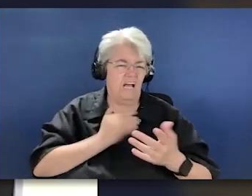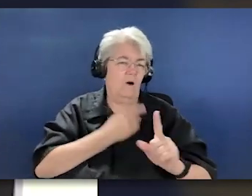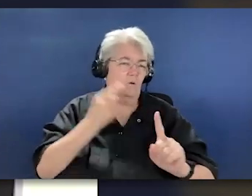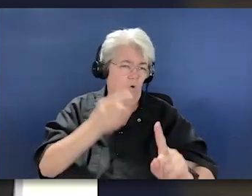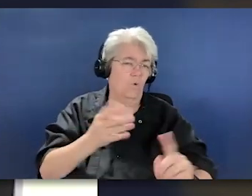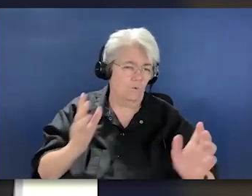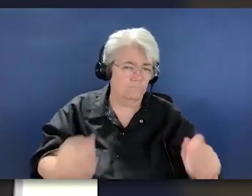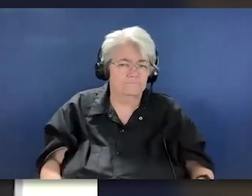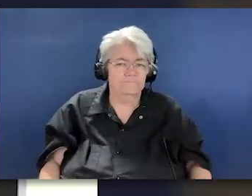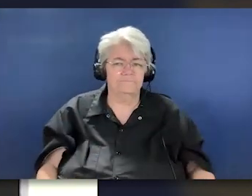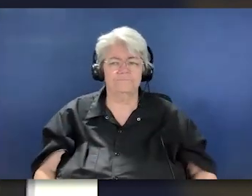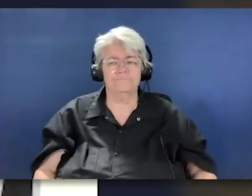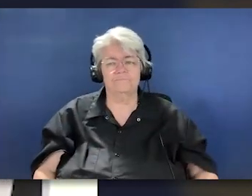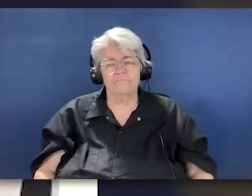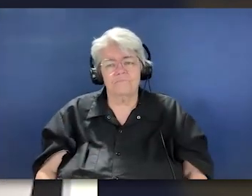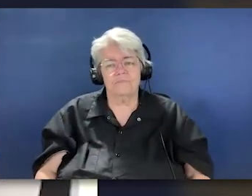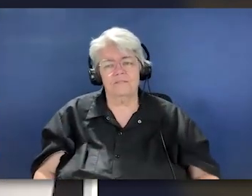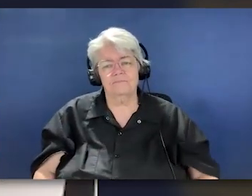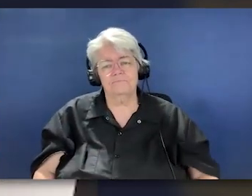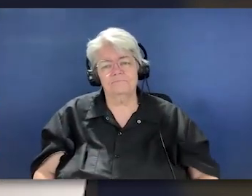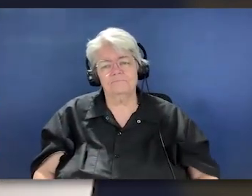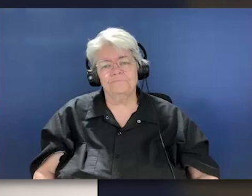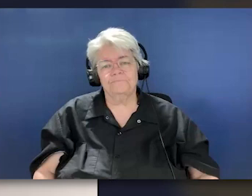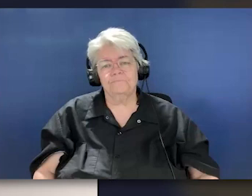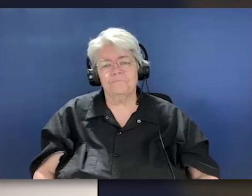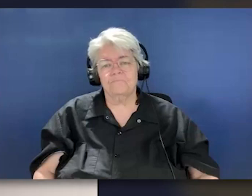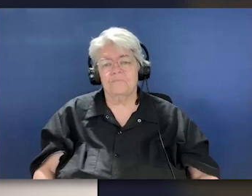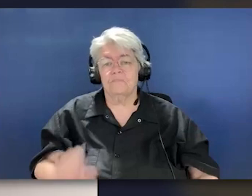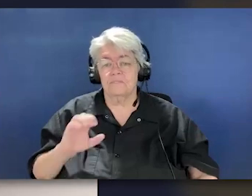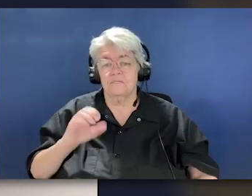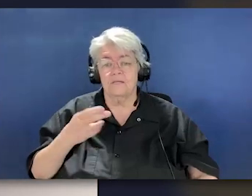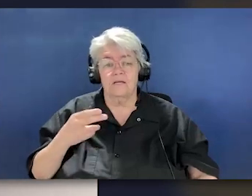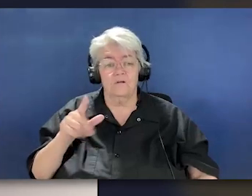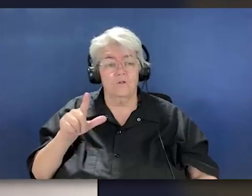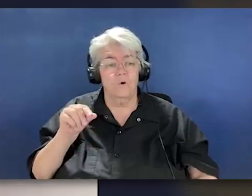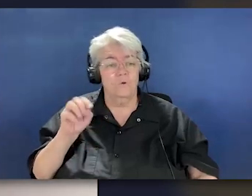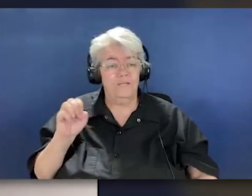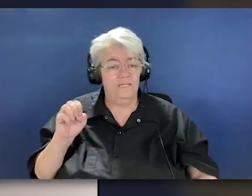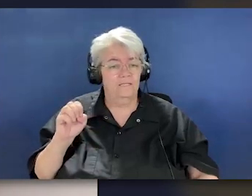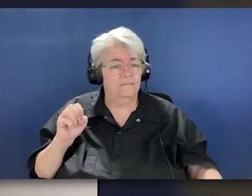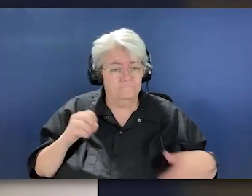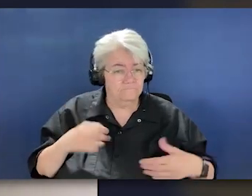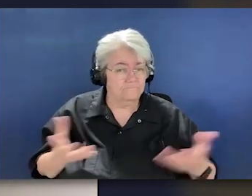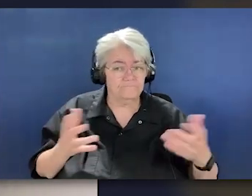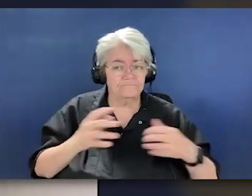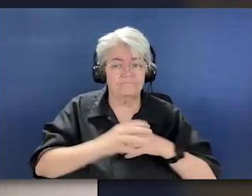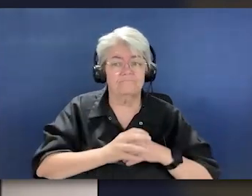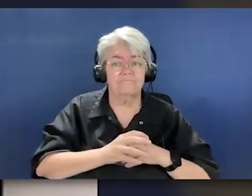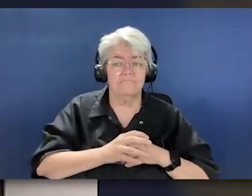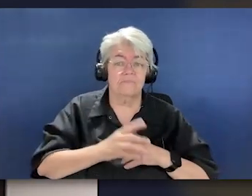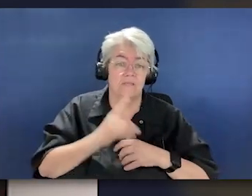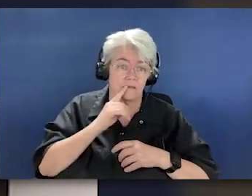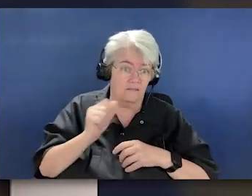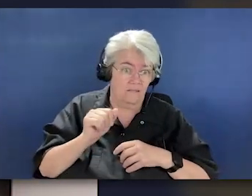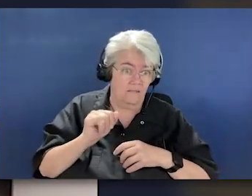for. Thanks. Thanks, Susan. Chloe, what's been happening at York? About